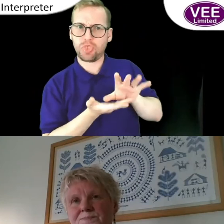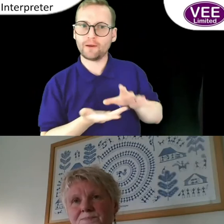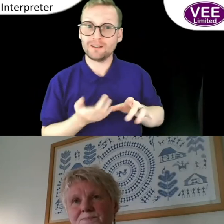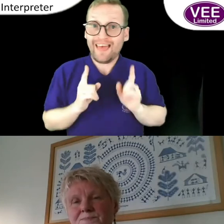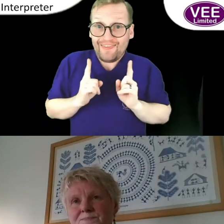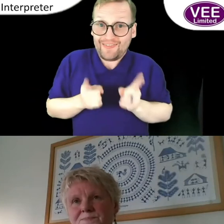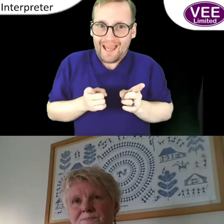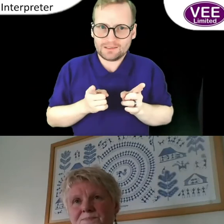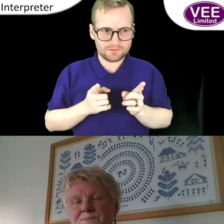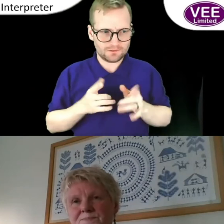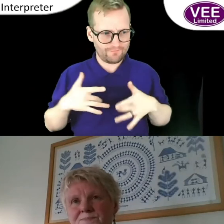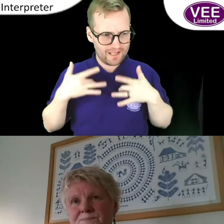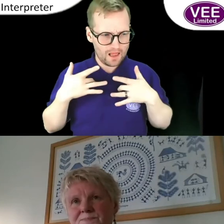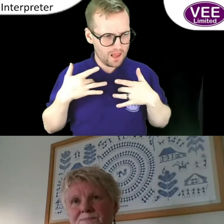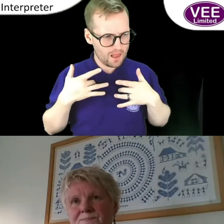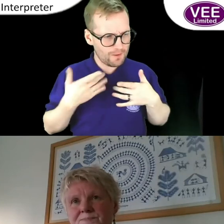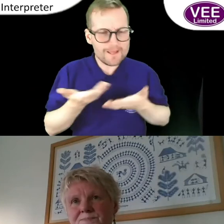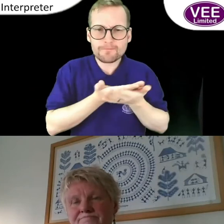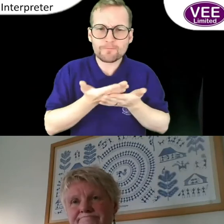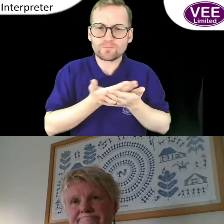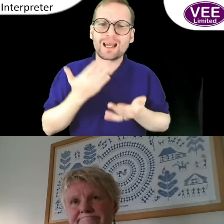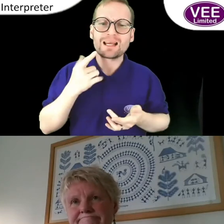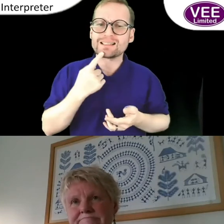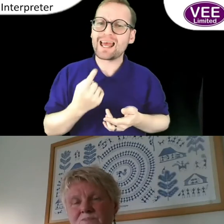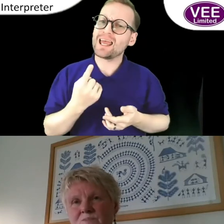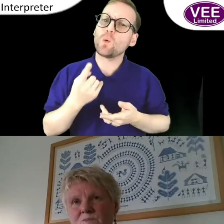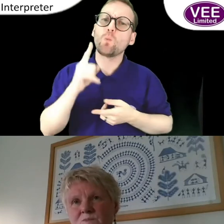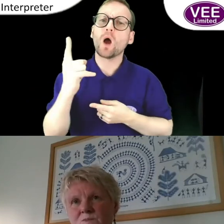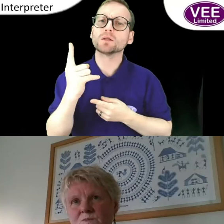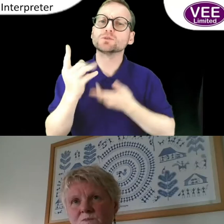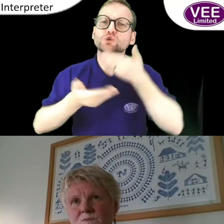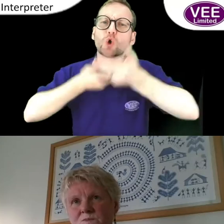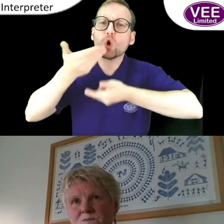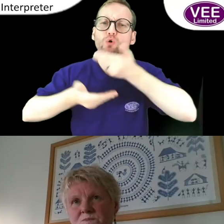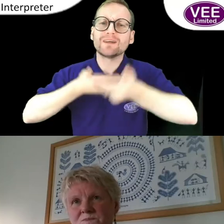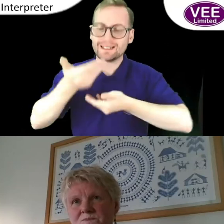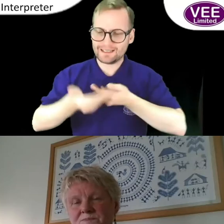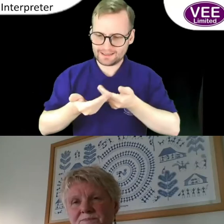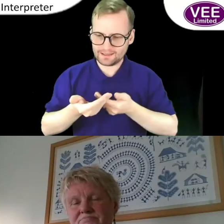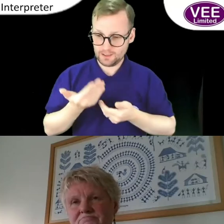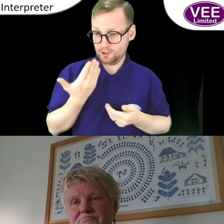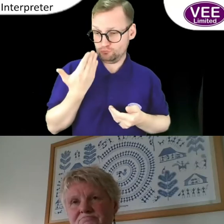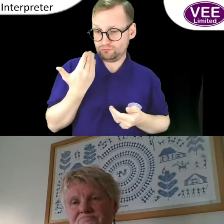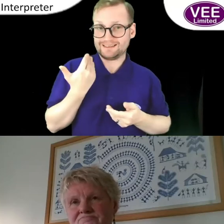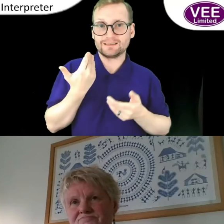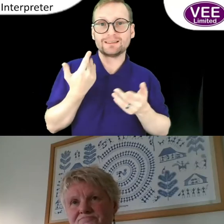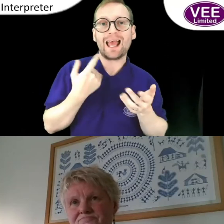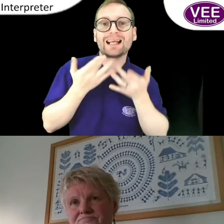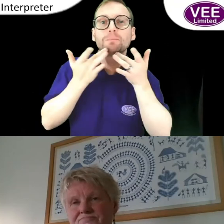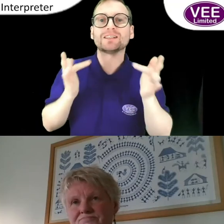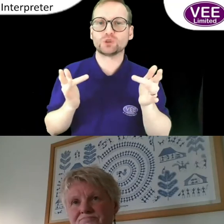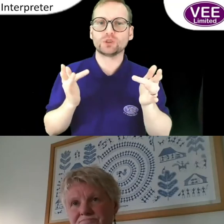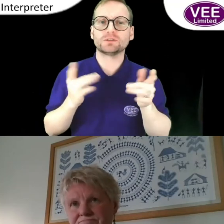actually, I will, if I may just say one story about this. In my recent exhibition